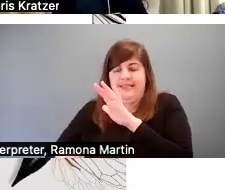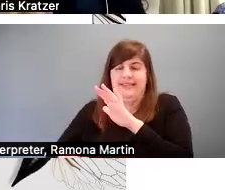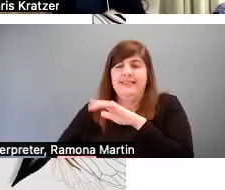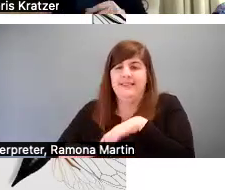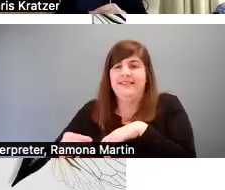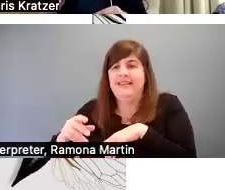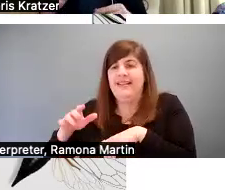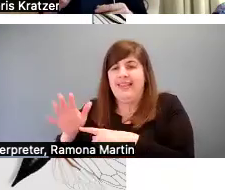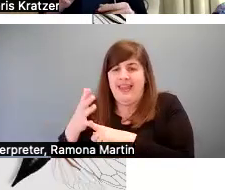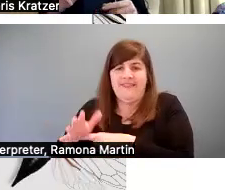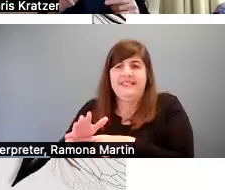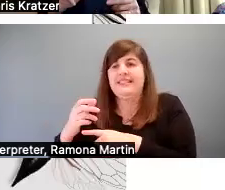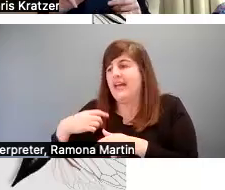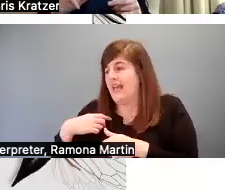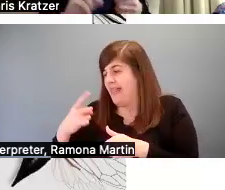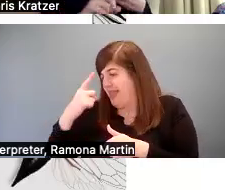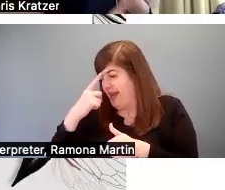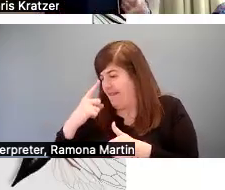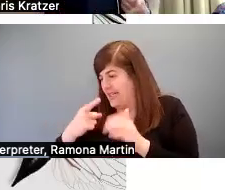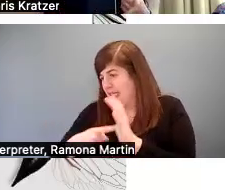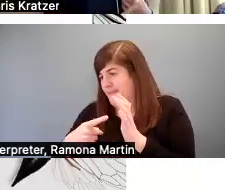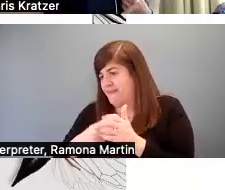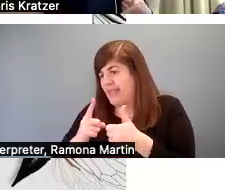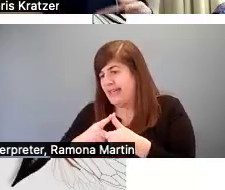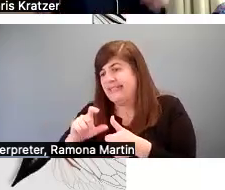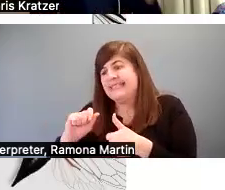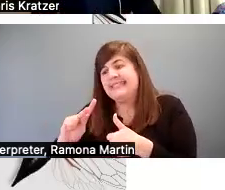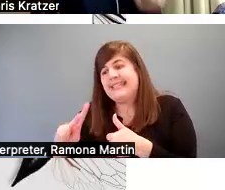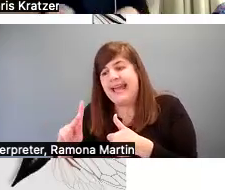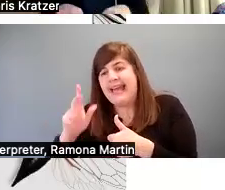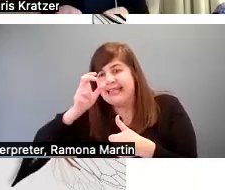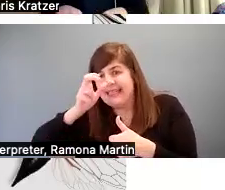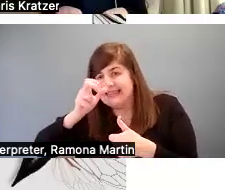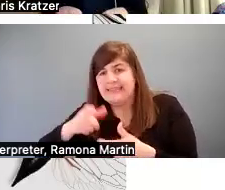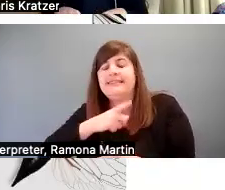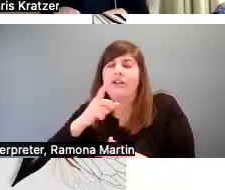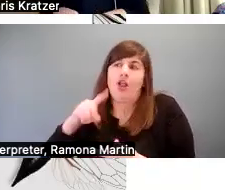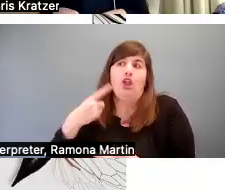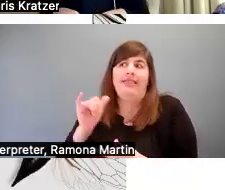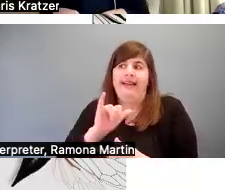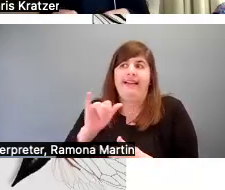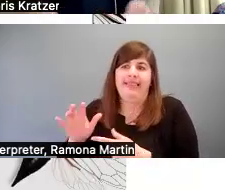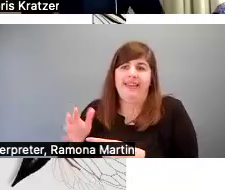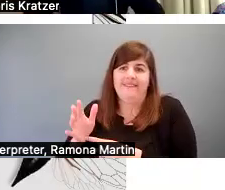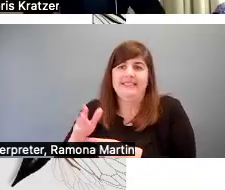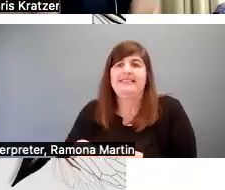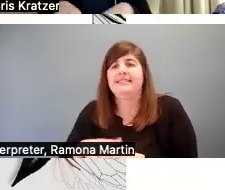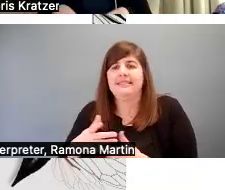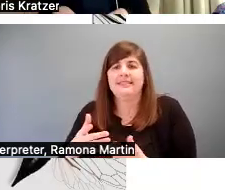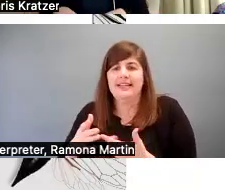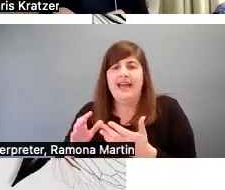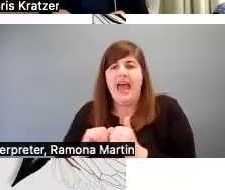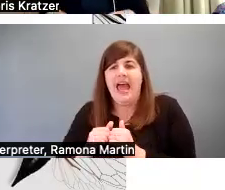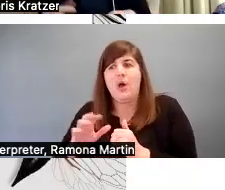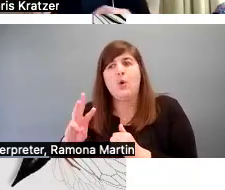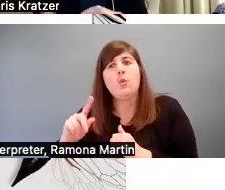true bugs. I can think of, there's types of stick insects that very much look like leaves, sort of the way their wings